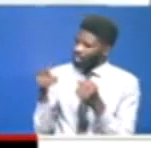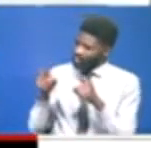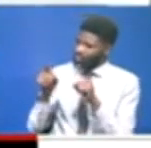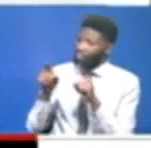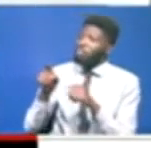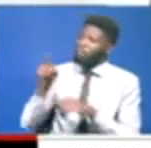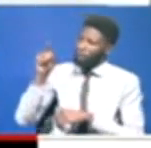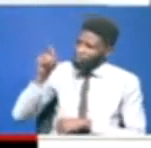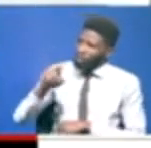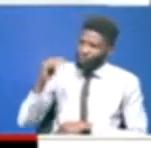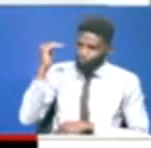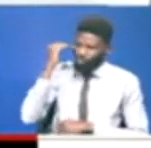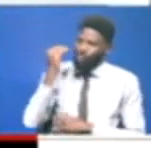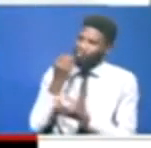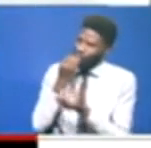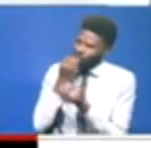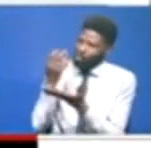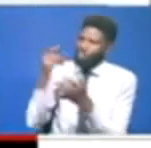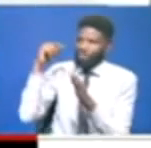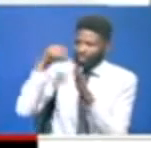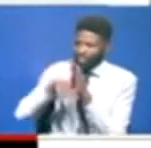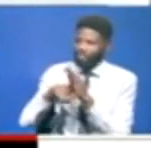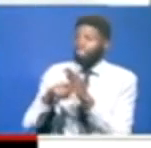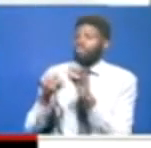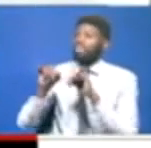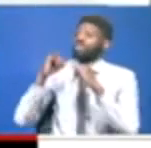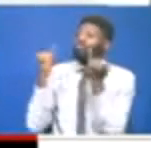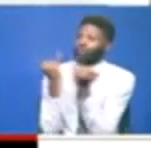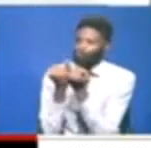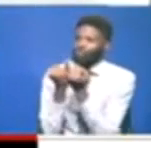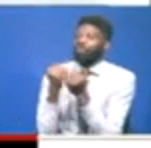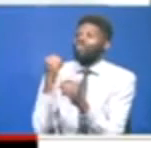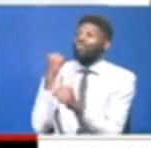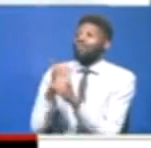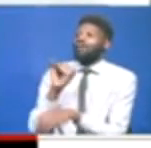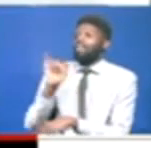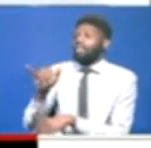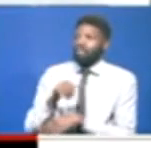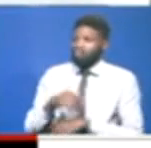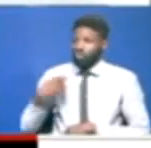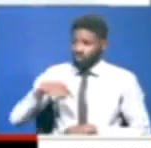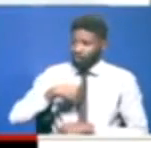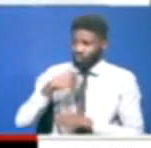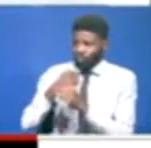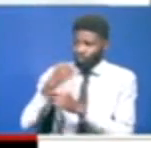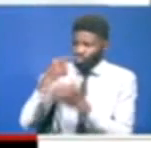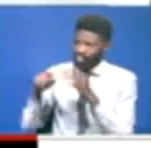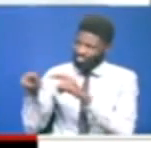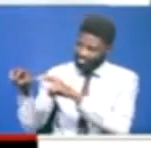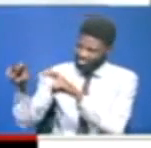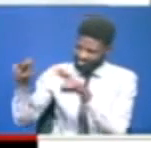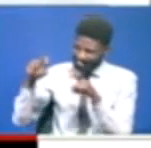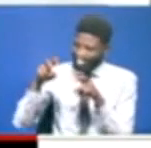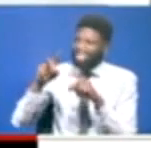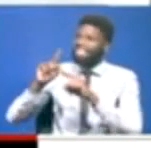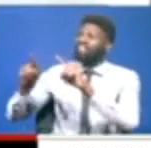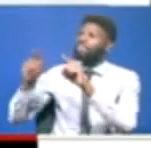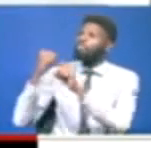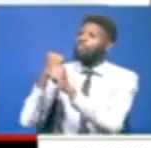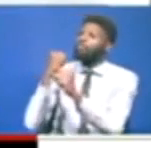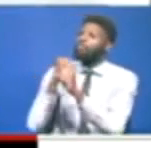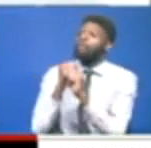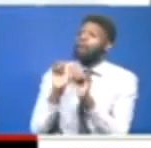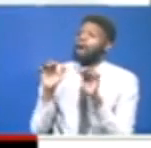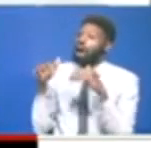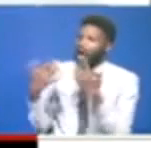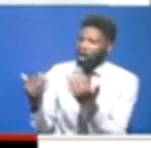you need information. Mm-hmm. And that's what the institute does. And how do so you we're able to give knowledge? You what we do is we gather information about the various performance